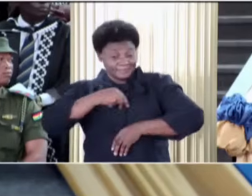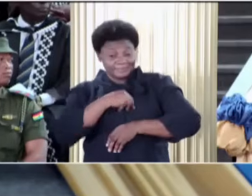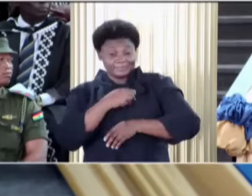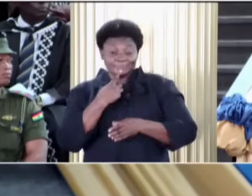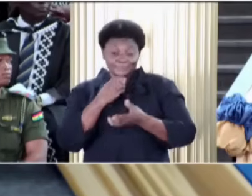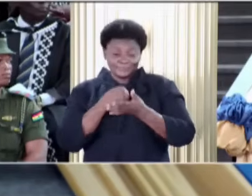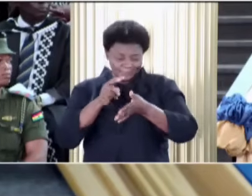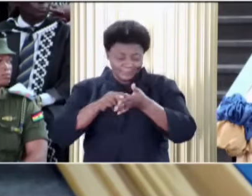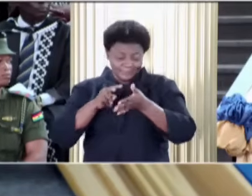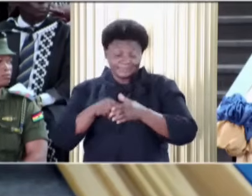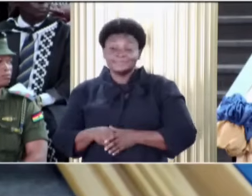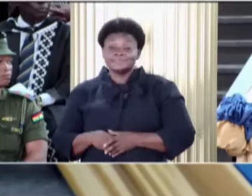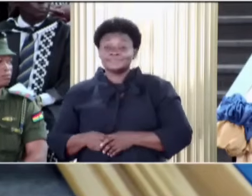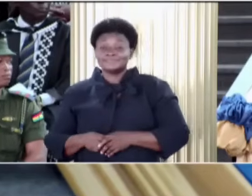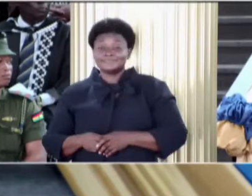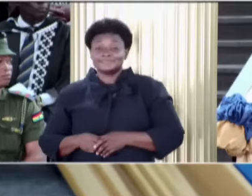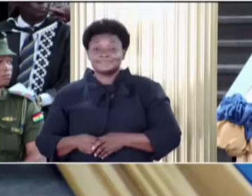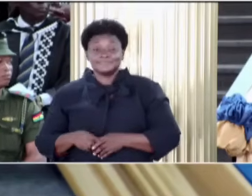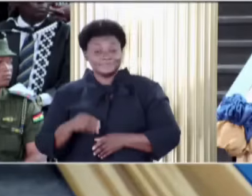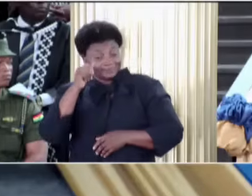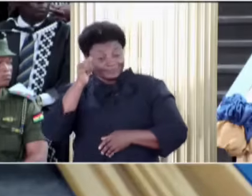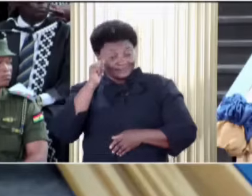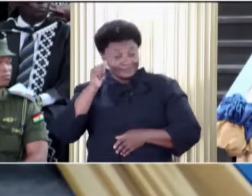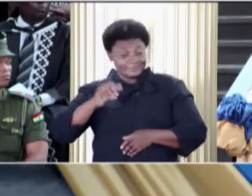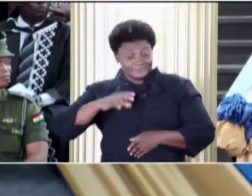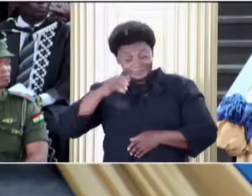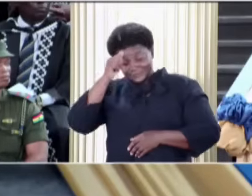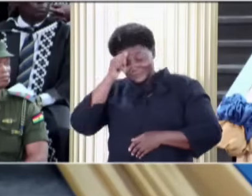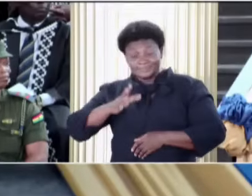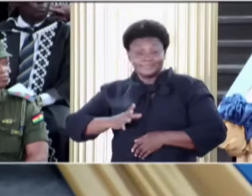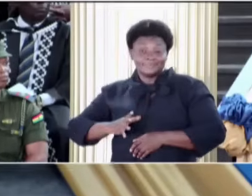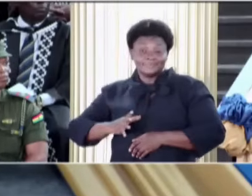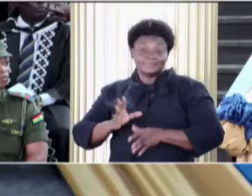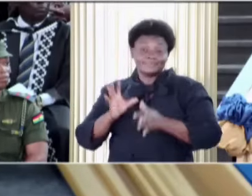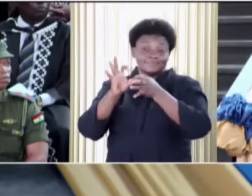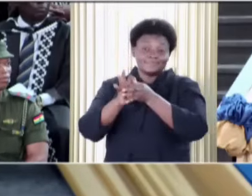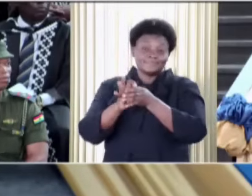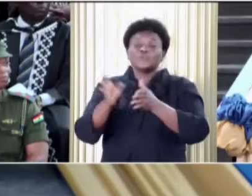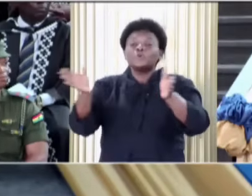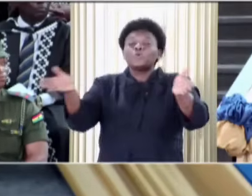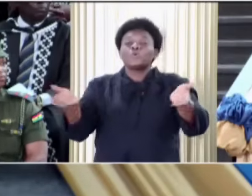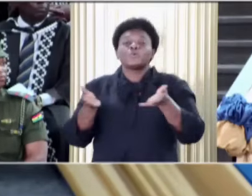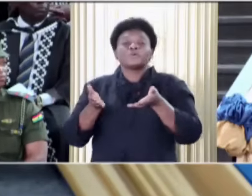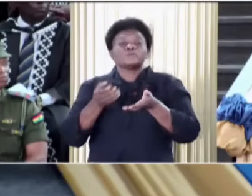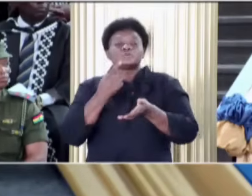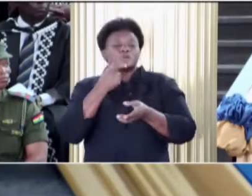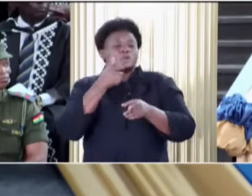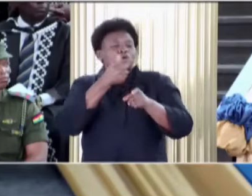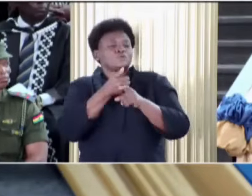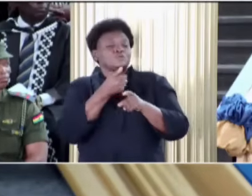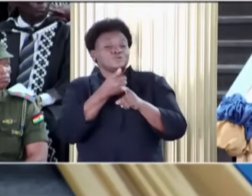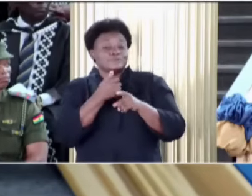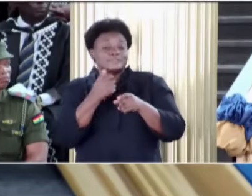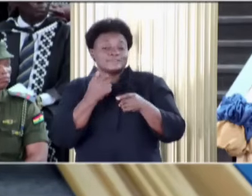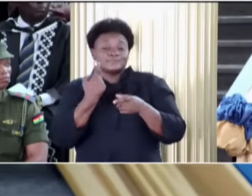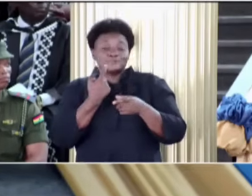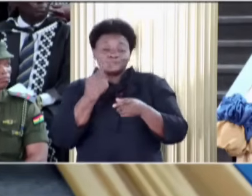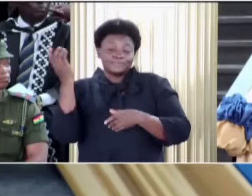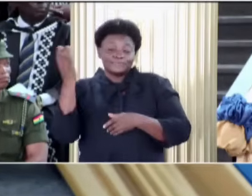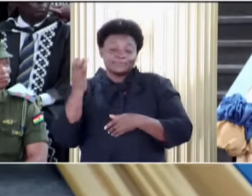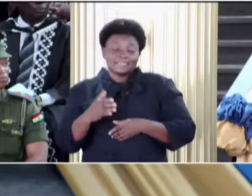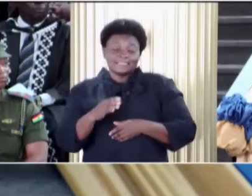brochure. Ladies and gentlemen, please join me to welcome our guest speaker, Ms. Sairam